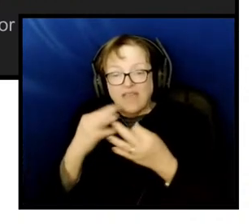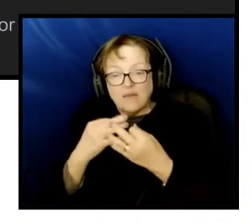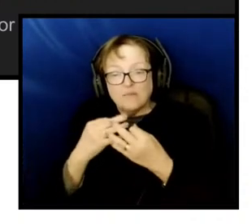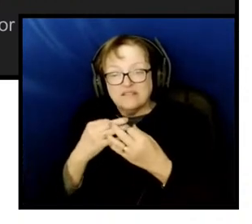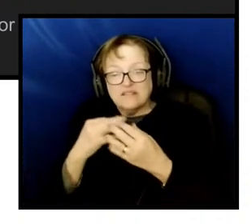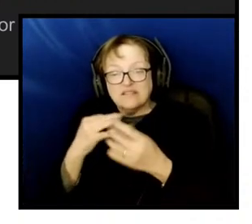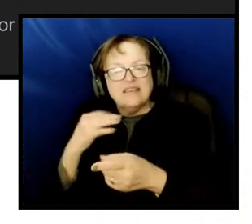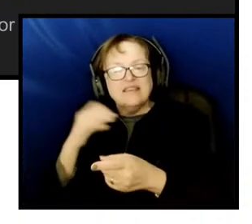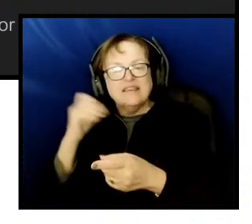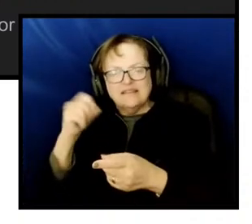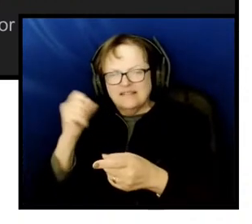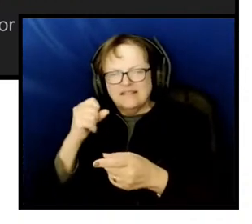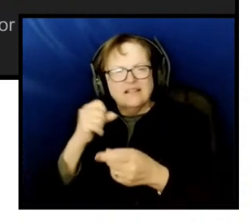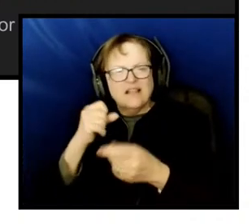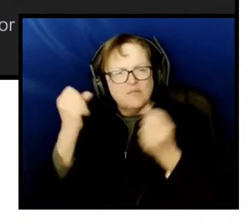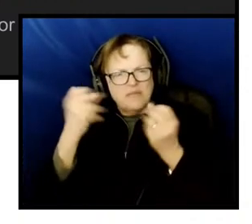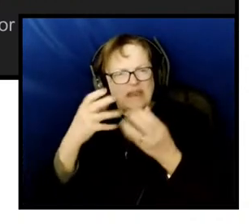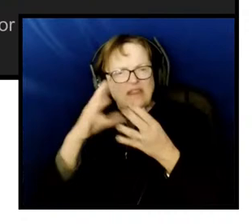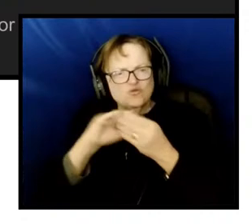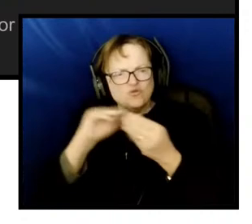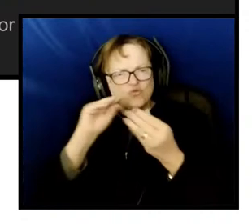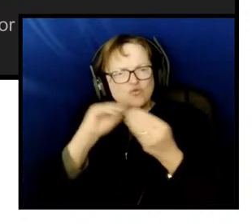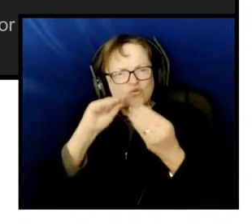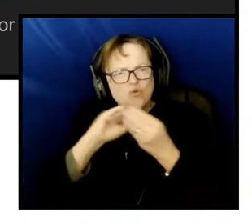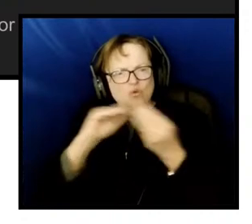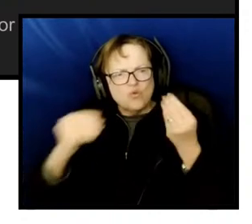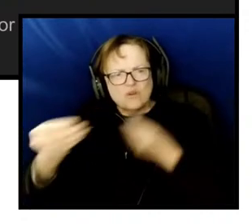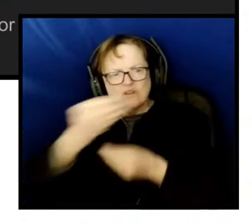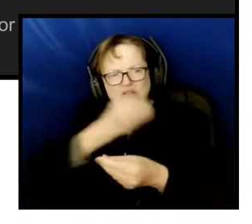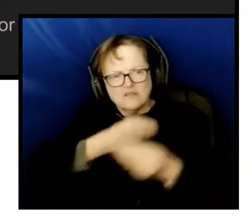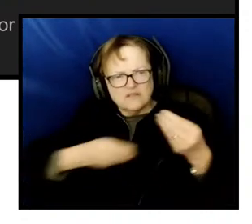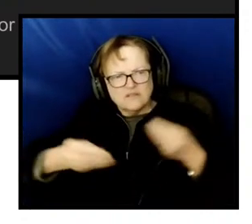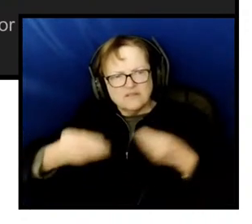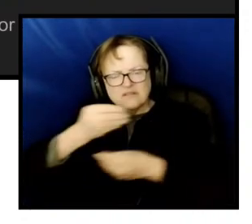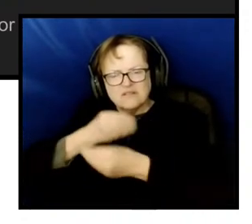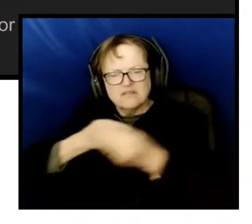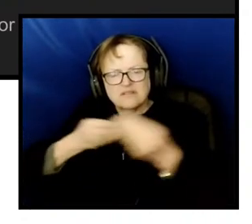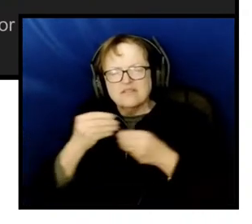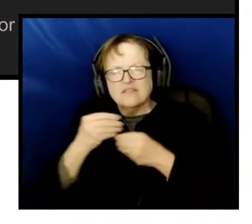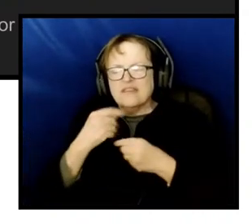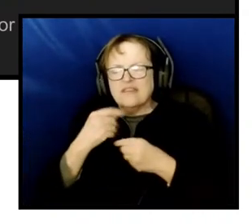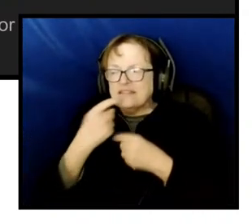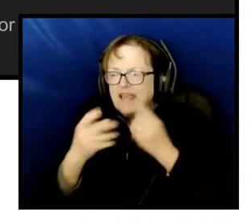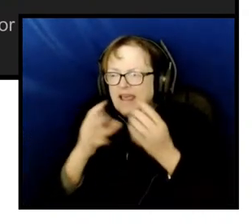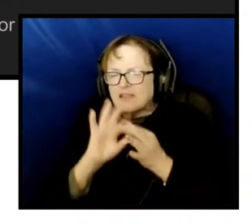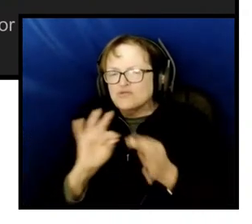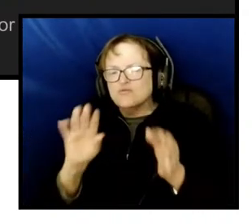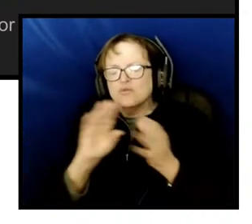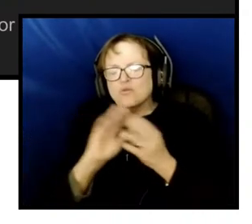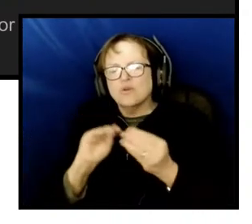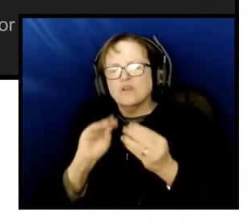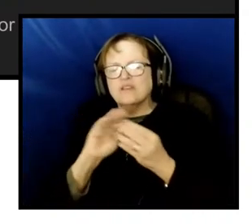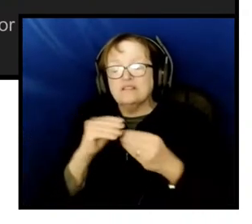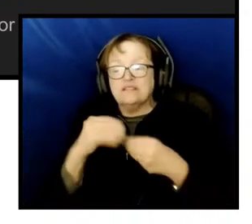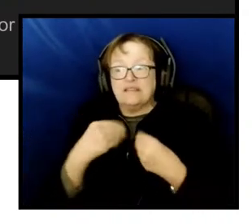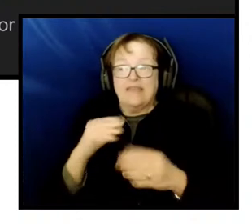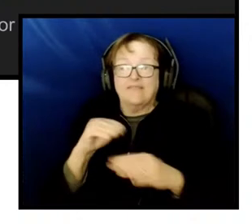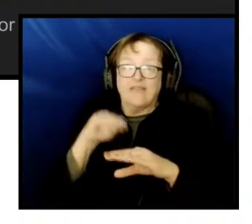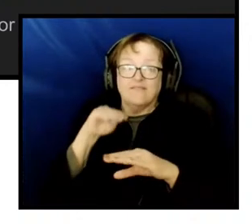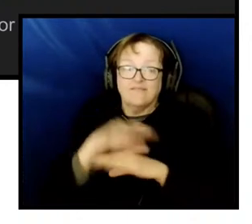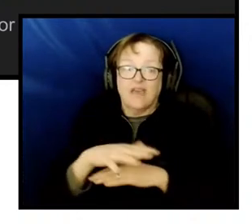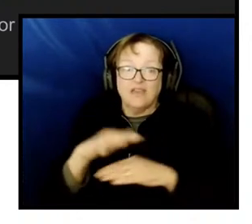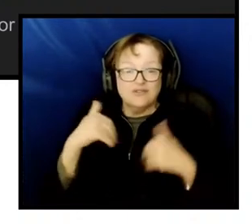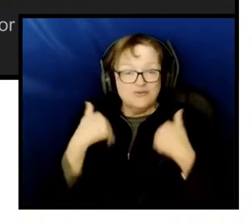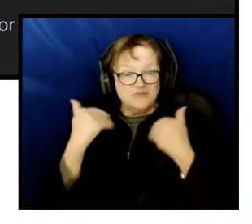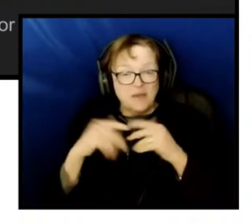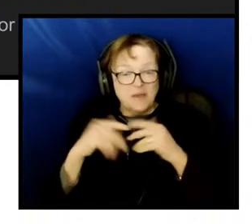of trading stories, a lot of them telling stories, giving advice. It was a